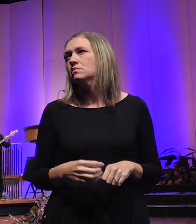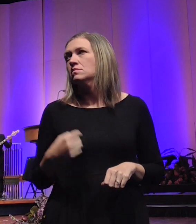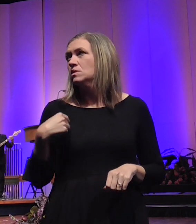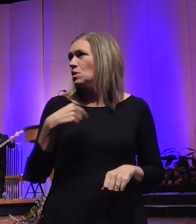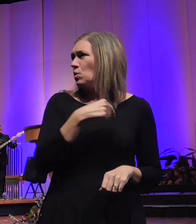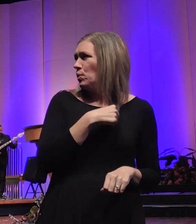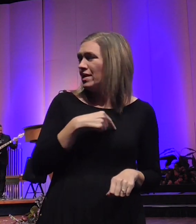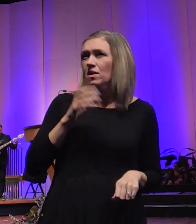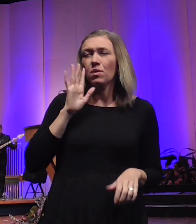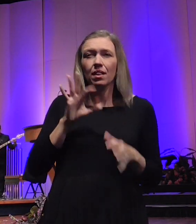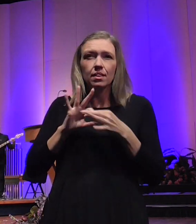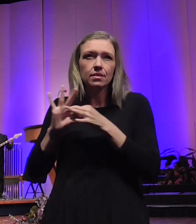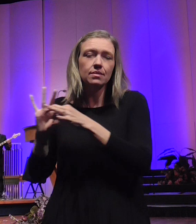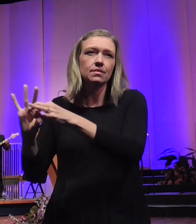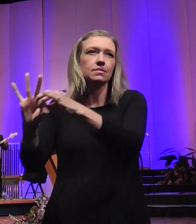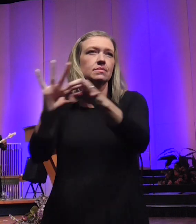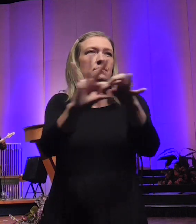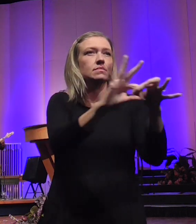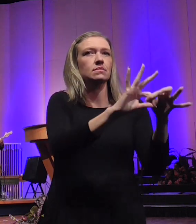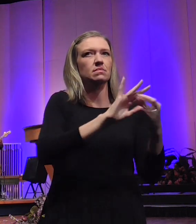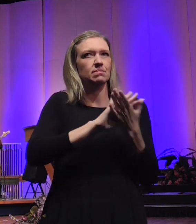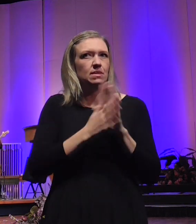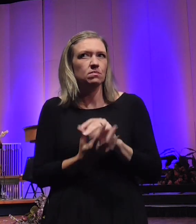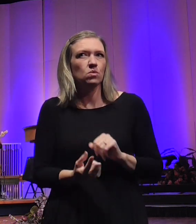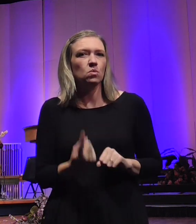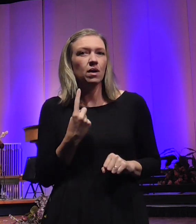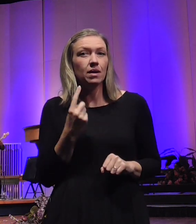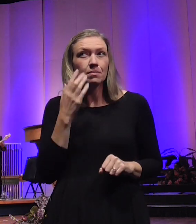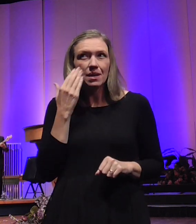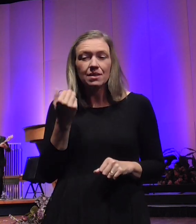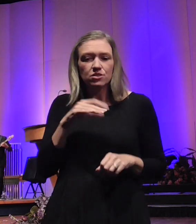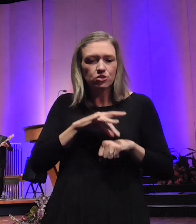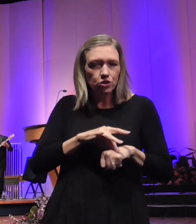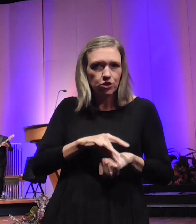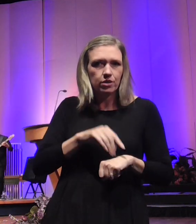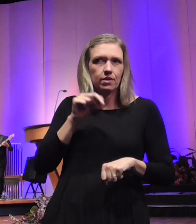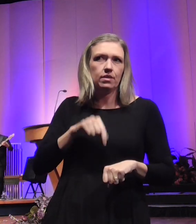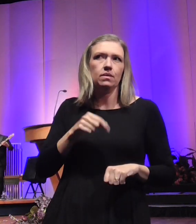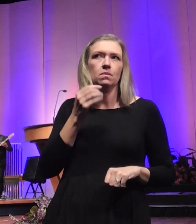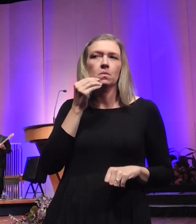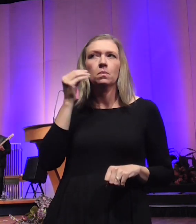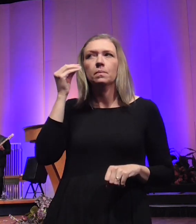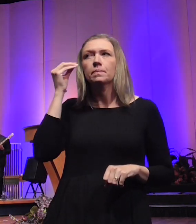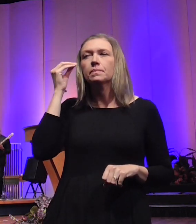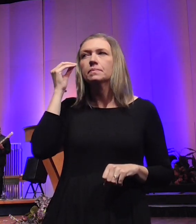will be as one because the earth's our home.